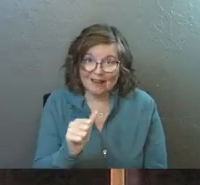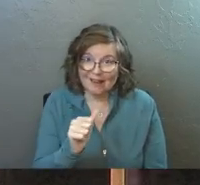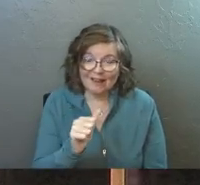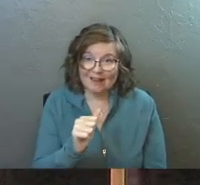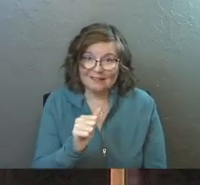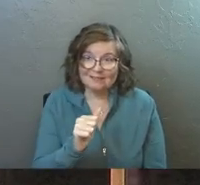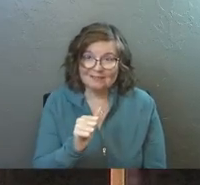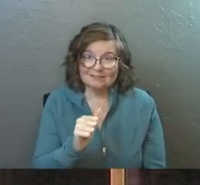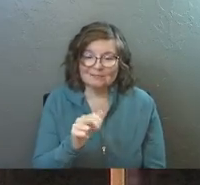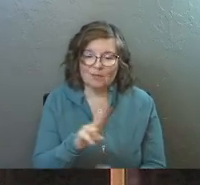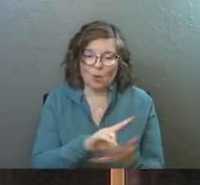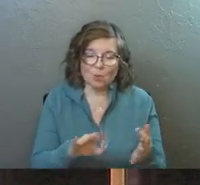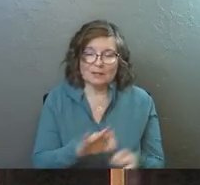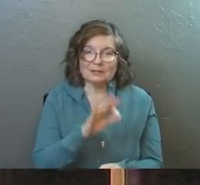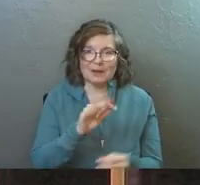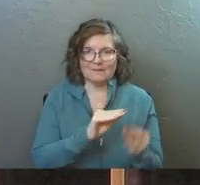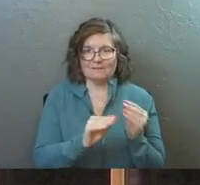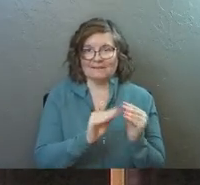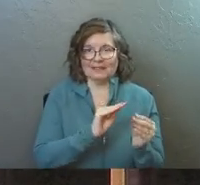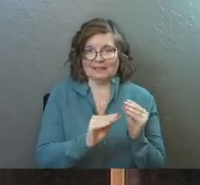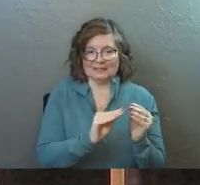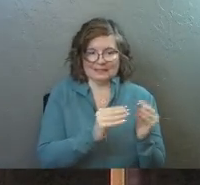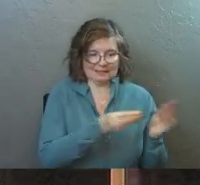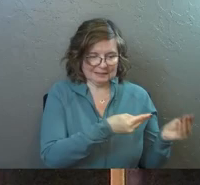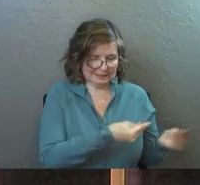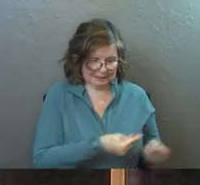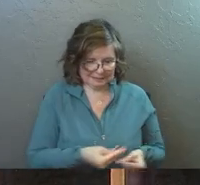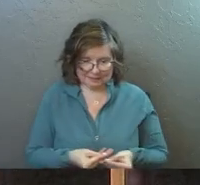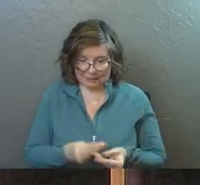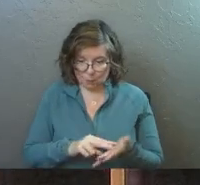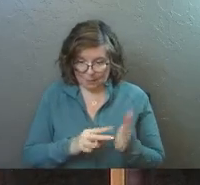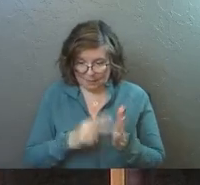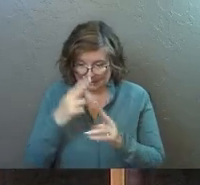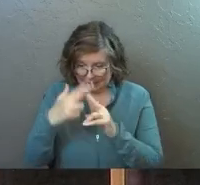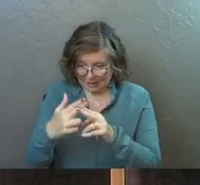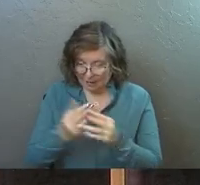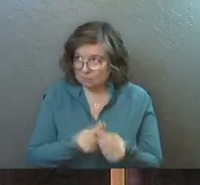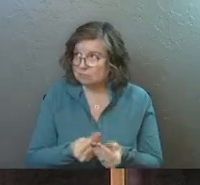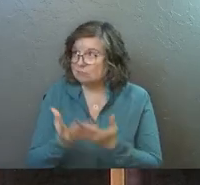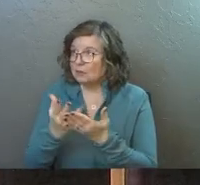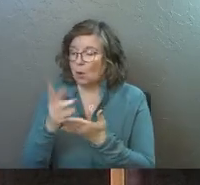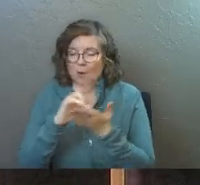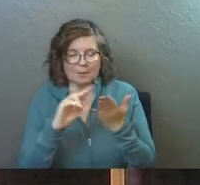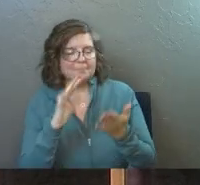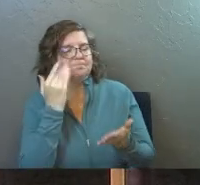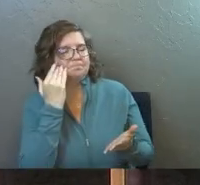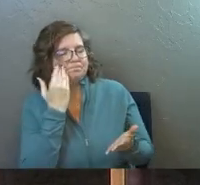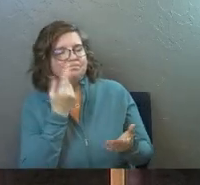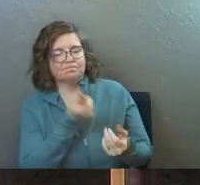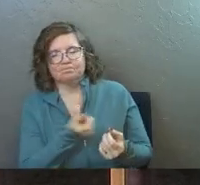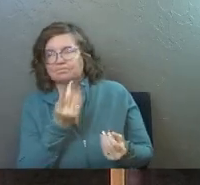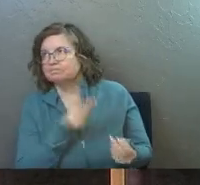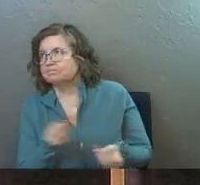not. The Holy Spirit fixes it, amen? I would recommend that when you pray to